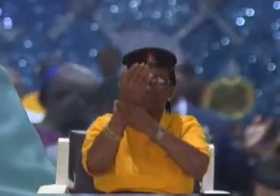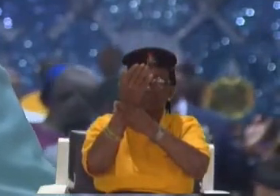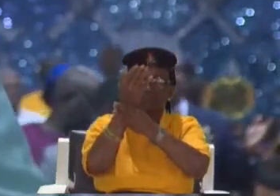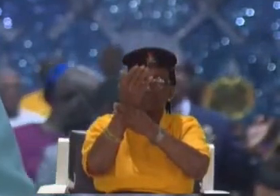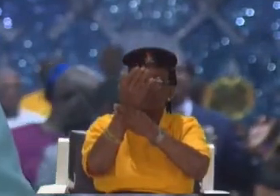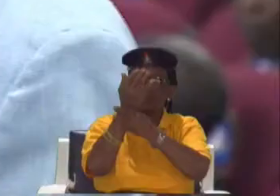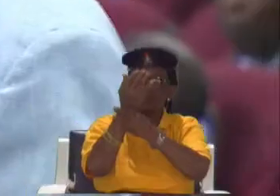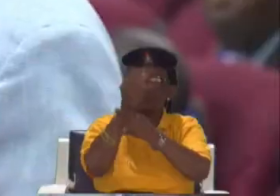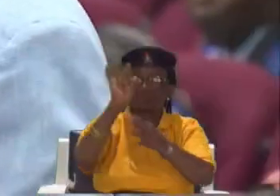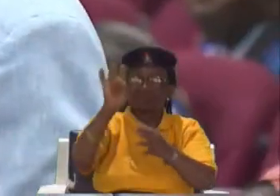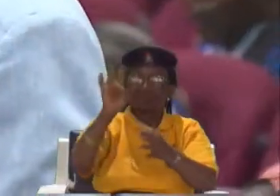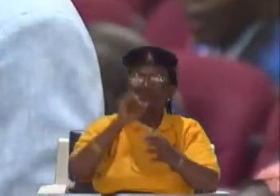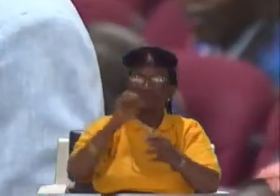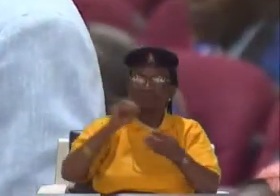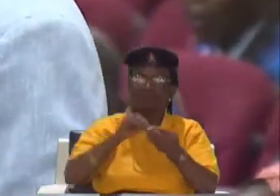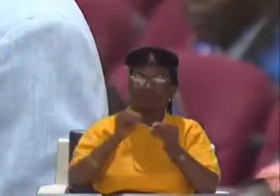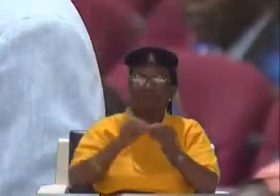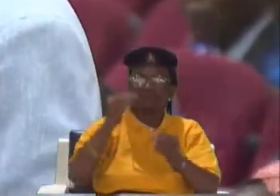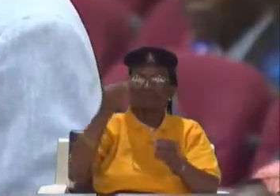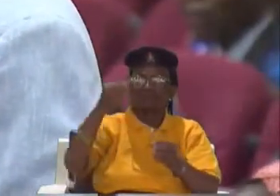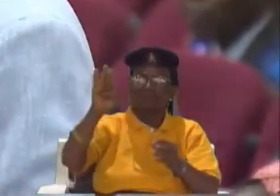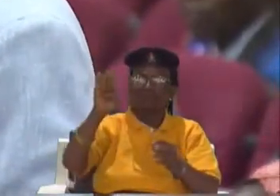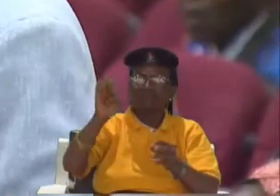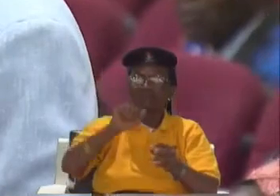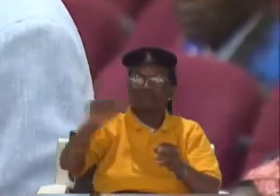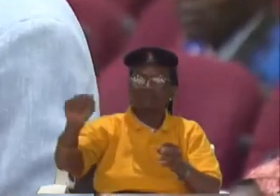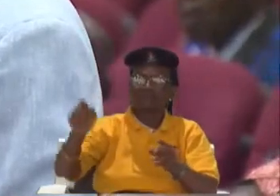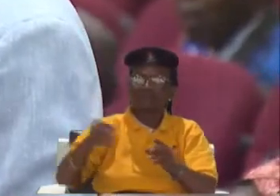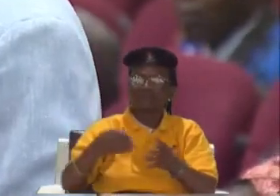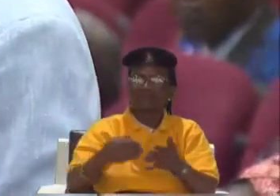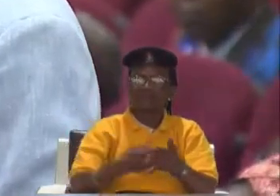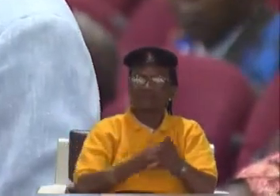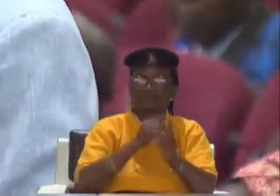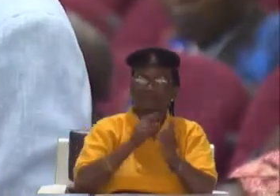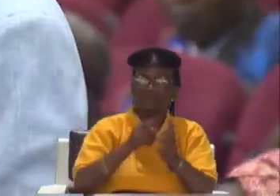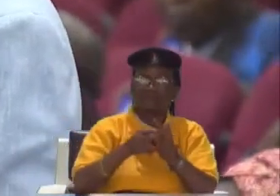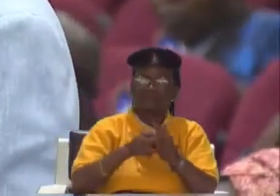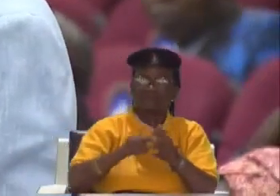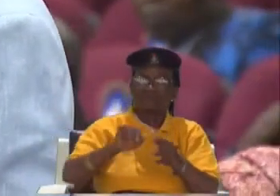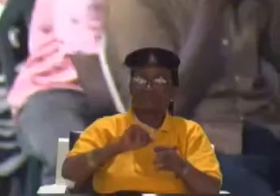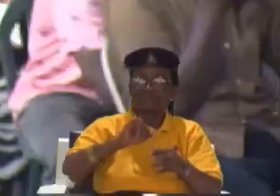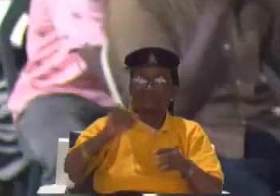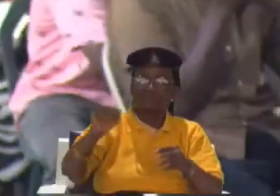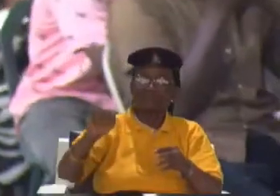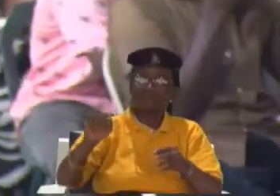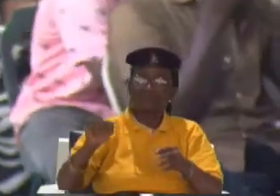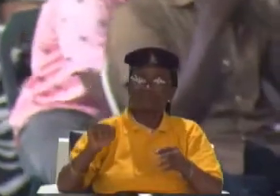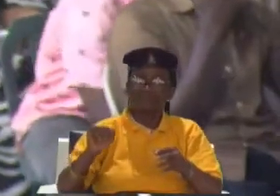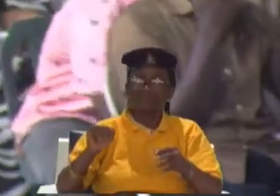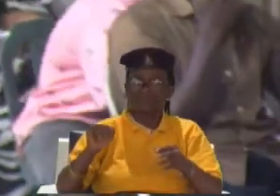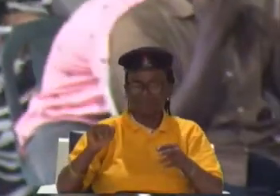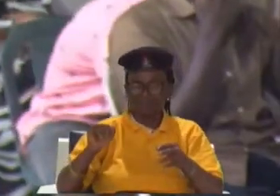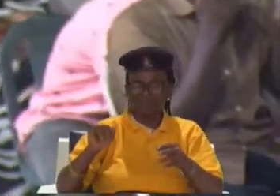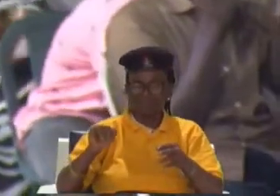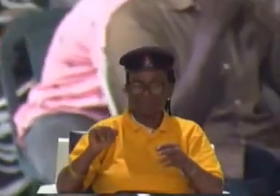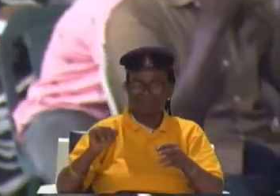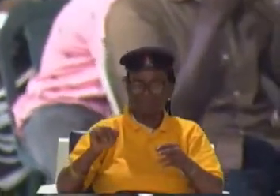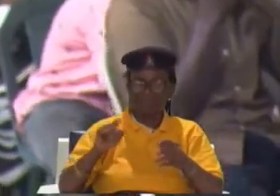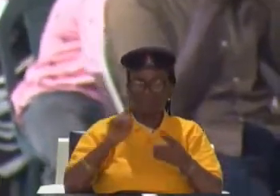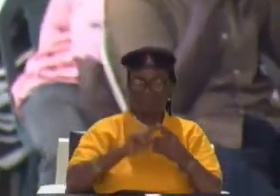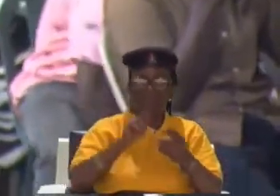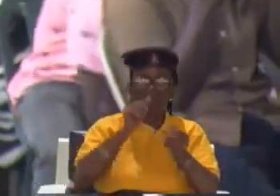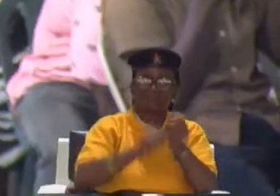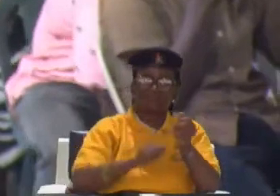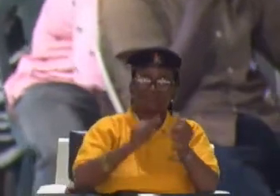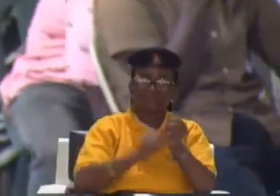It is the number of a new beginning. Number kejo je number ibere otun. To every one